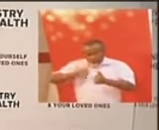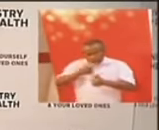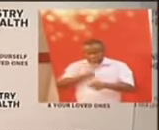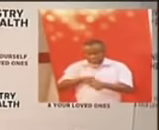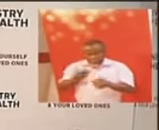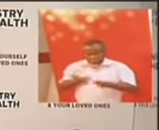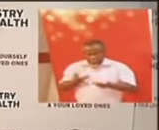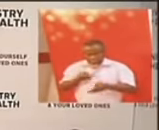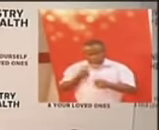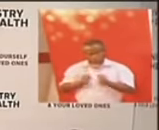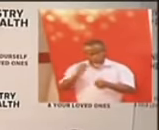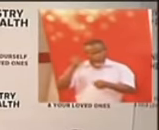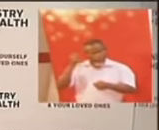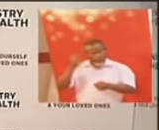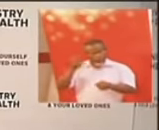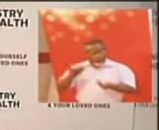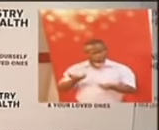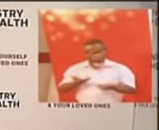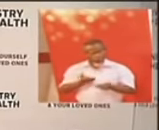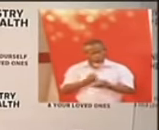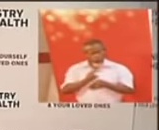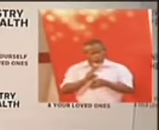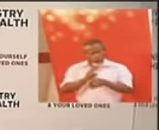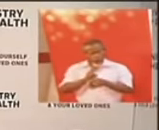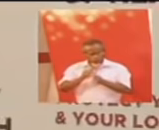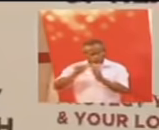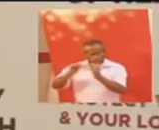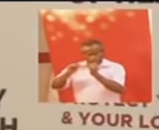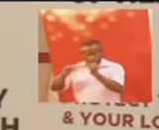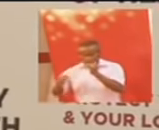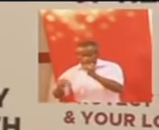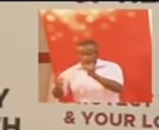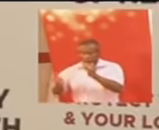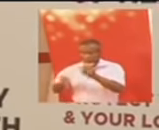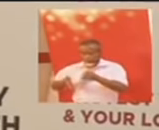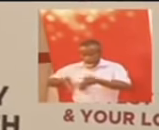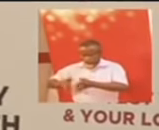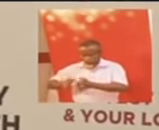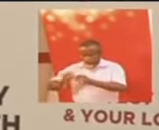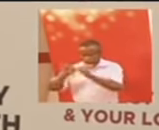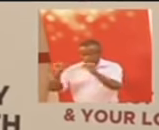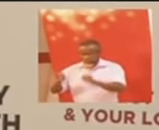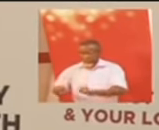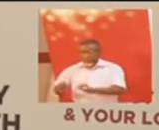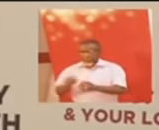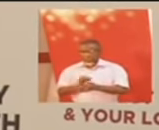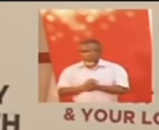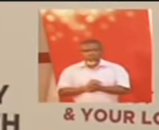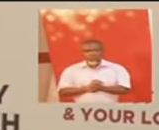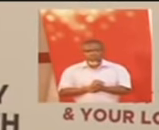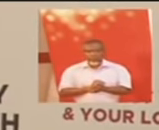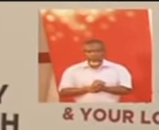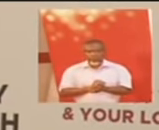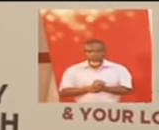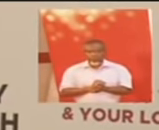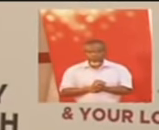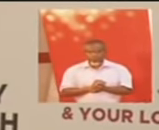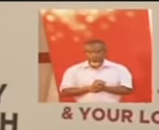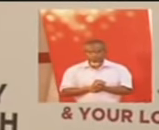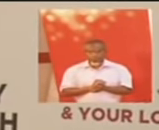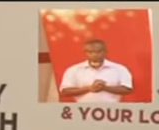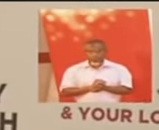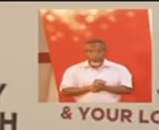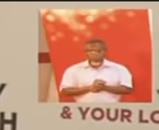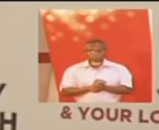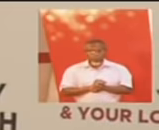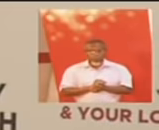morning, Prior. Thank you very much for that very interesting question. The Cambalandra facility was commissioned